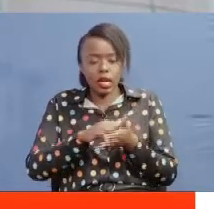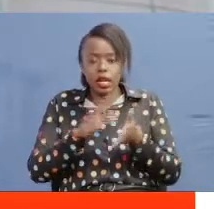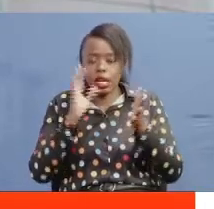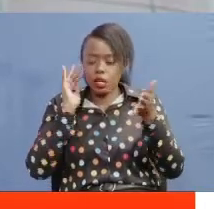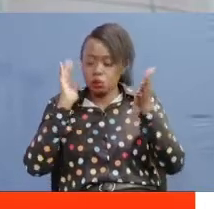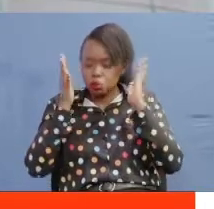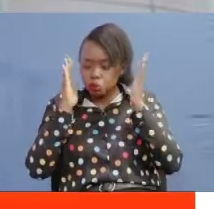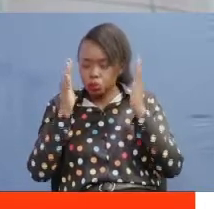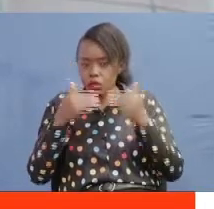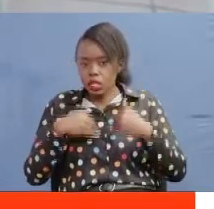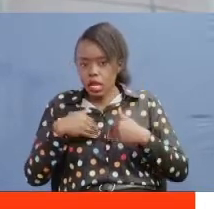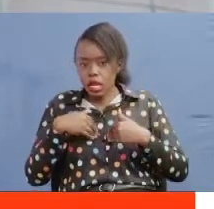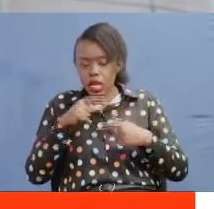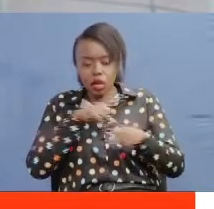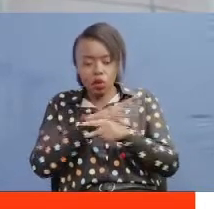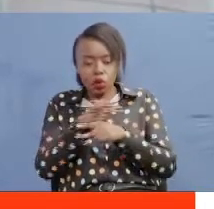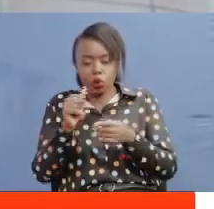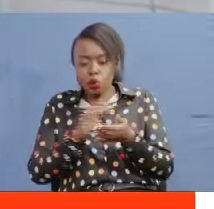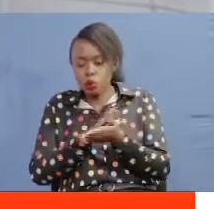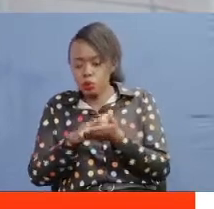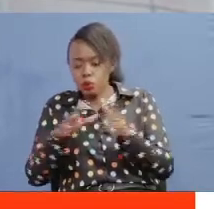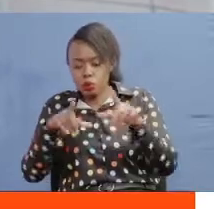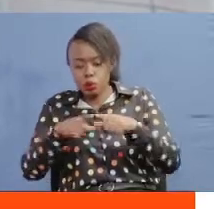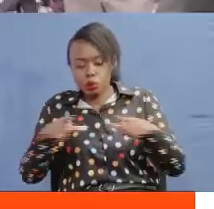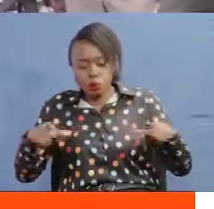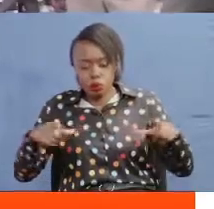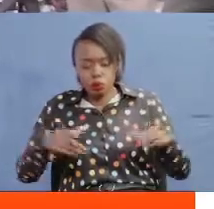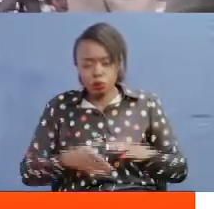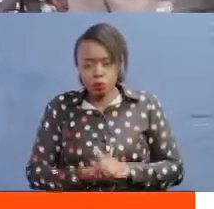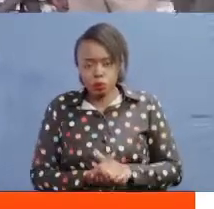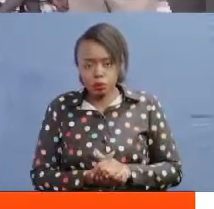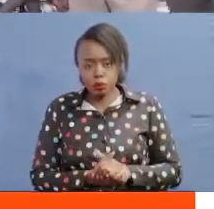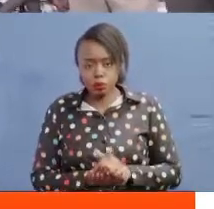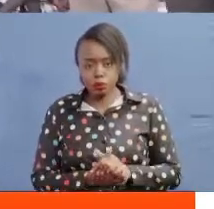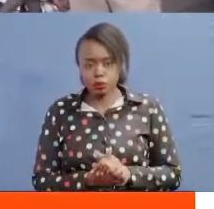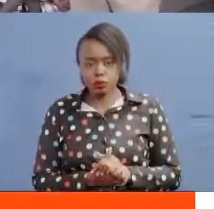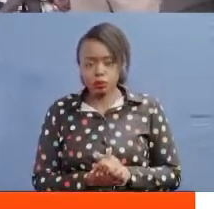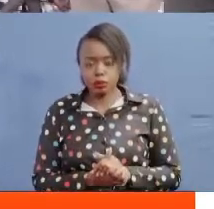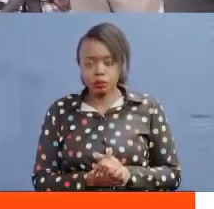had ingested poison at the grazing field.